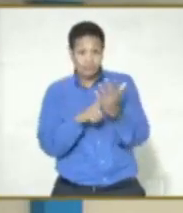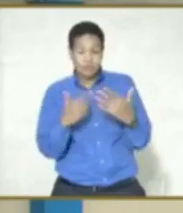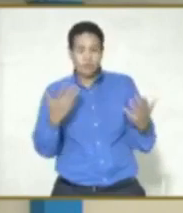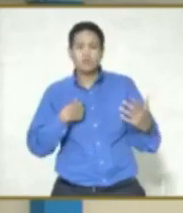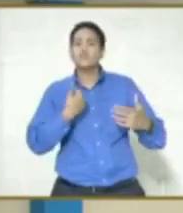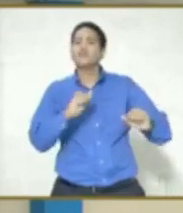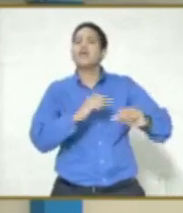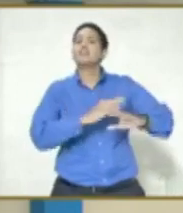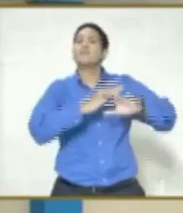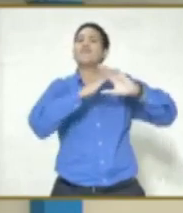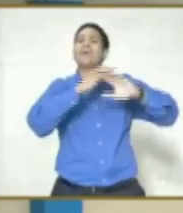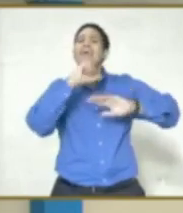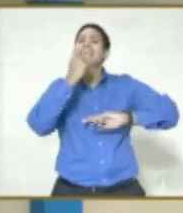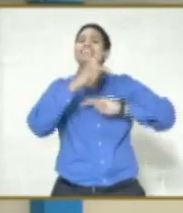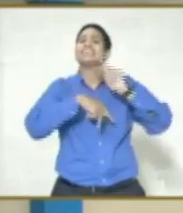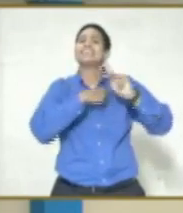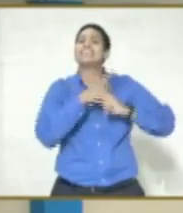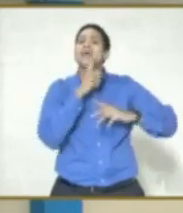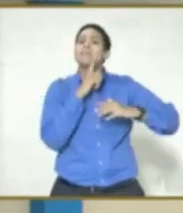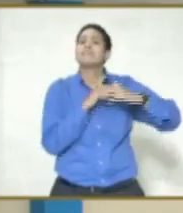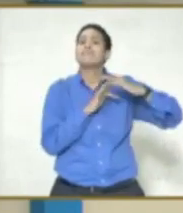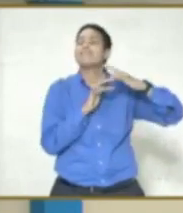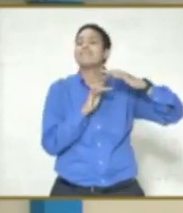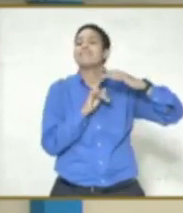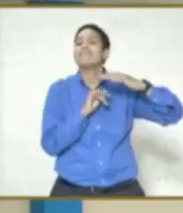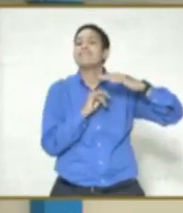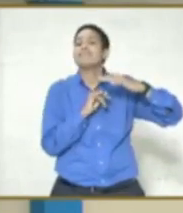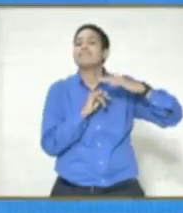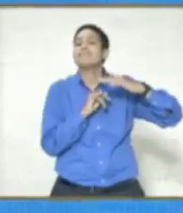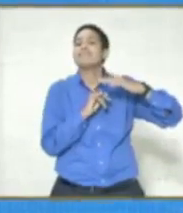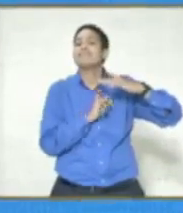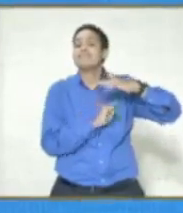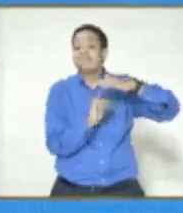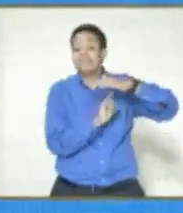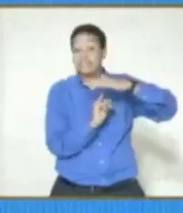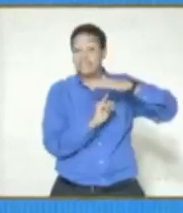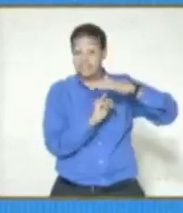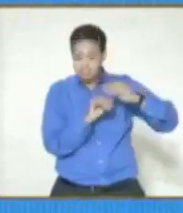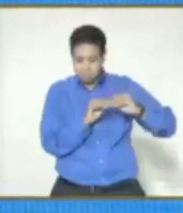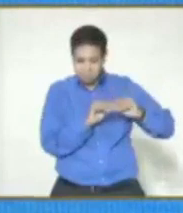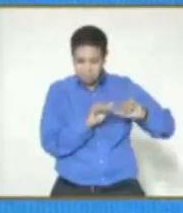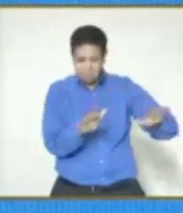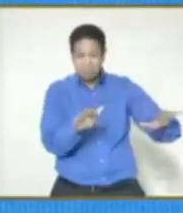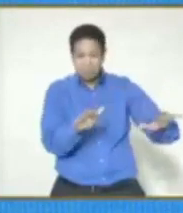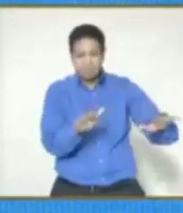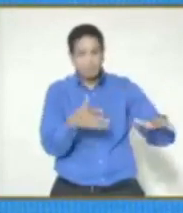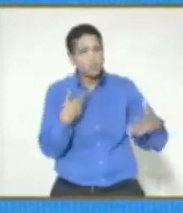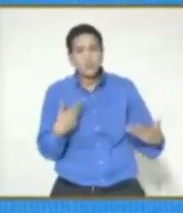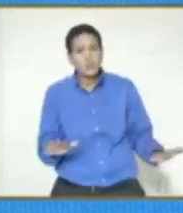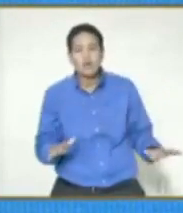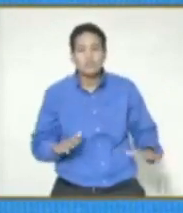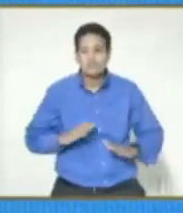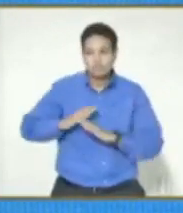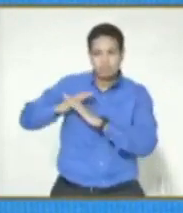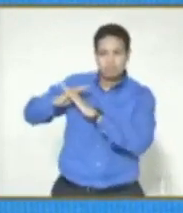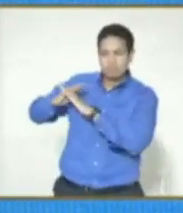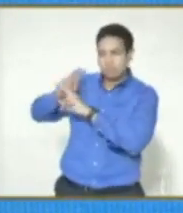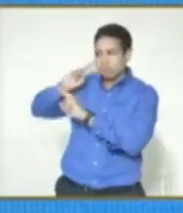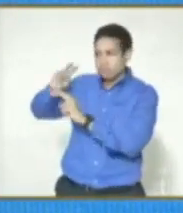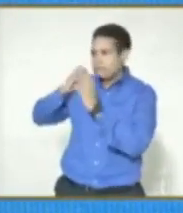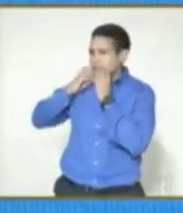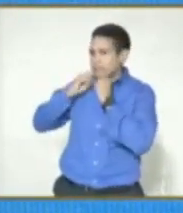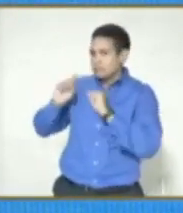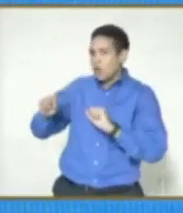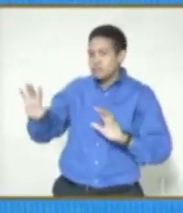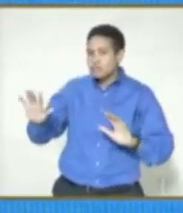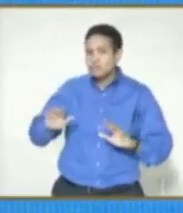prevent any sort of infection from coming into the long-term care facilities in the first place. And you would have heard me mention also